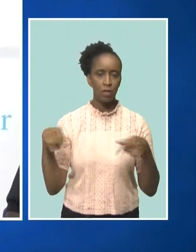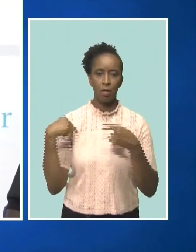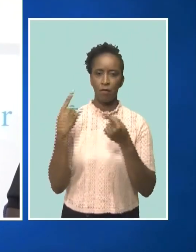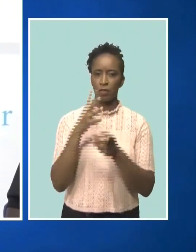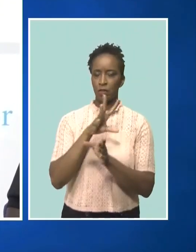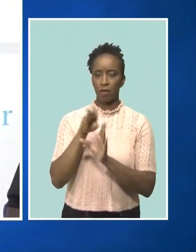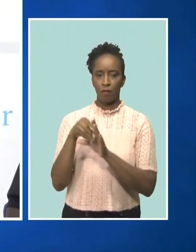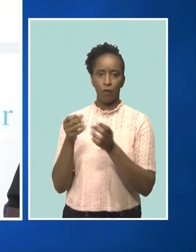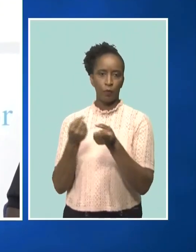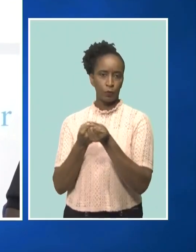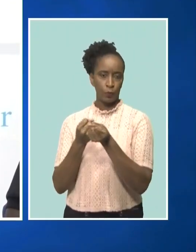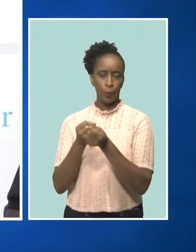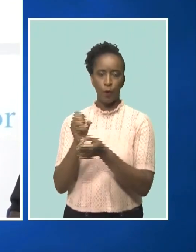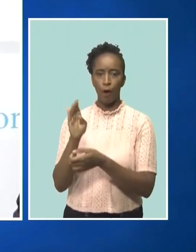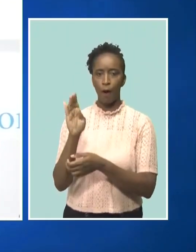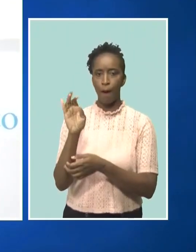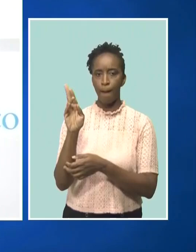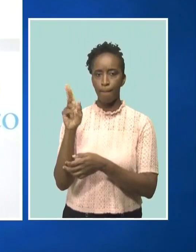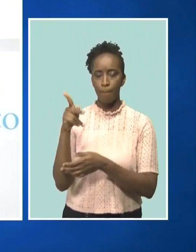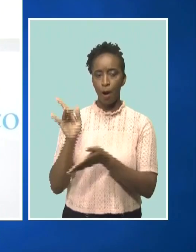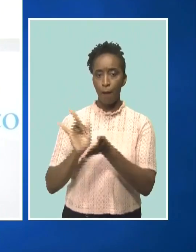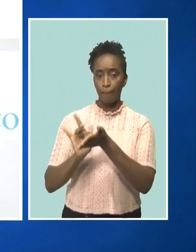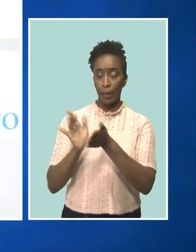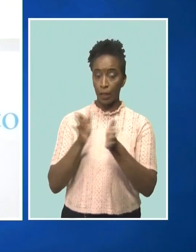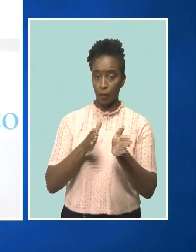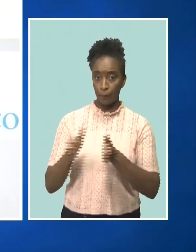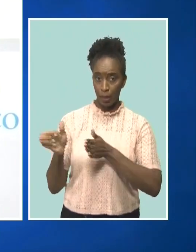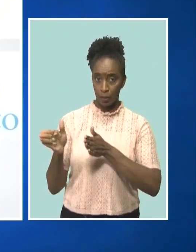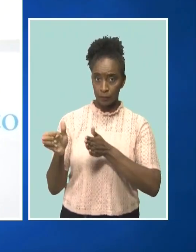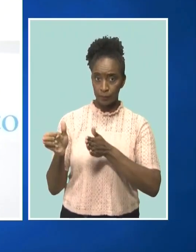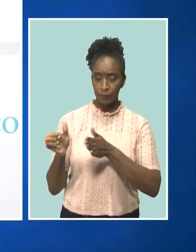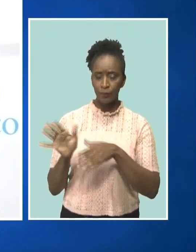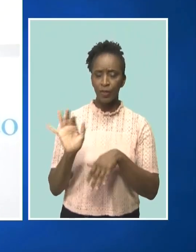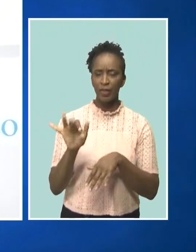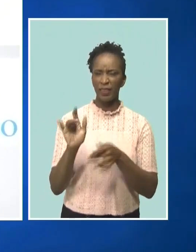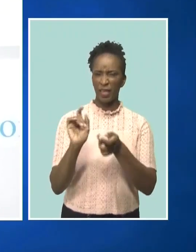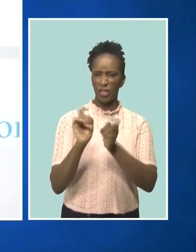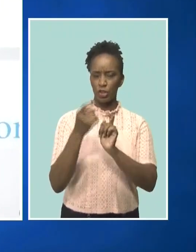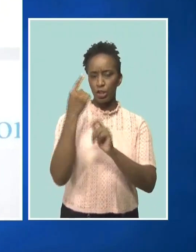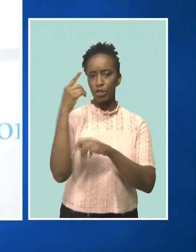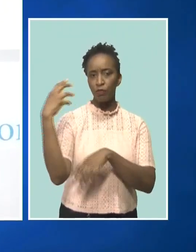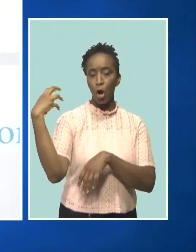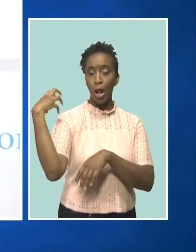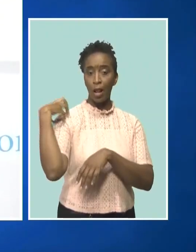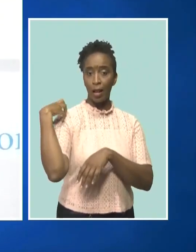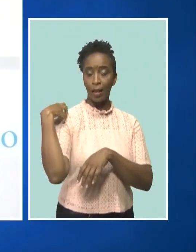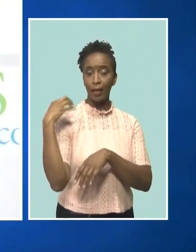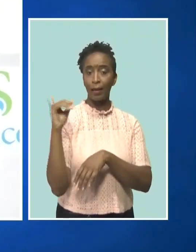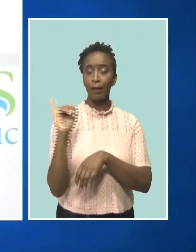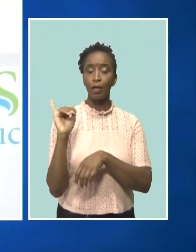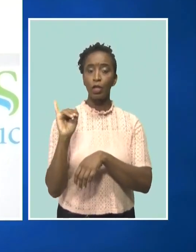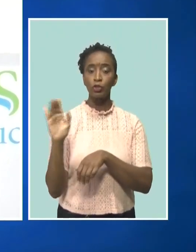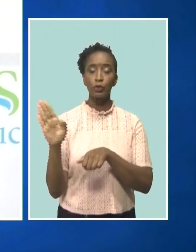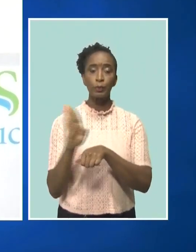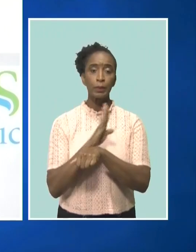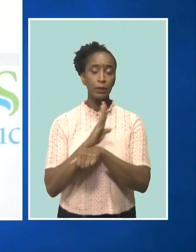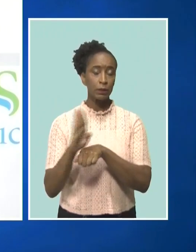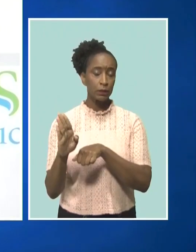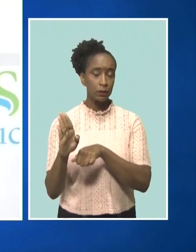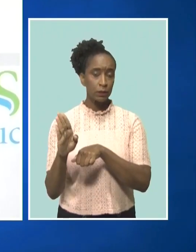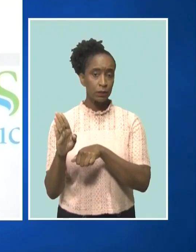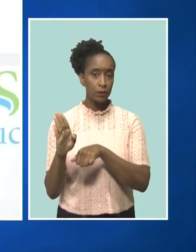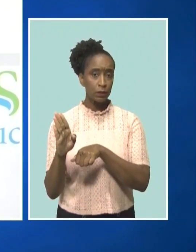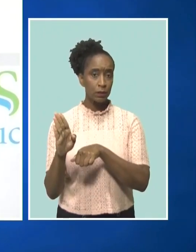7 years. This change in lead insurer will not, and I want